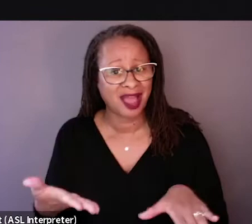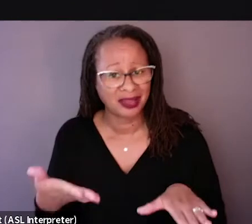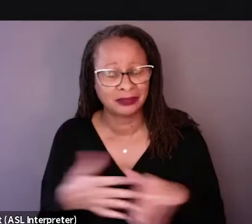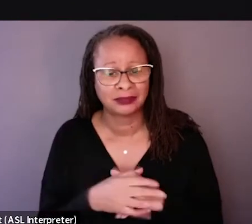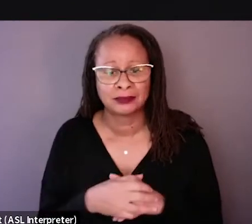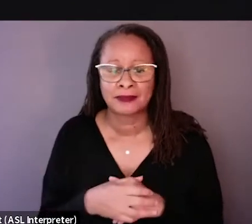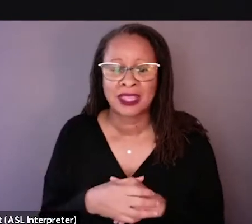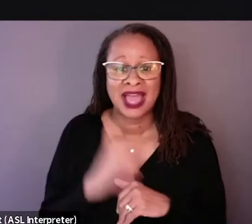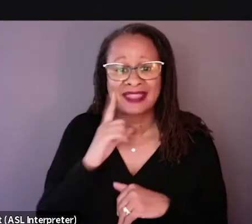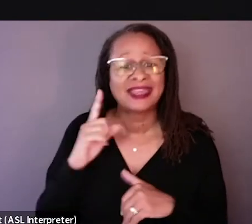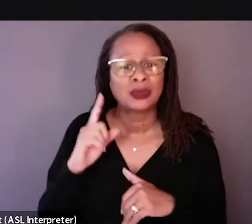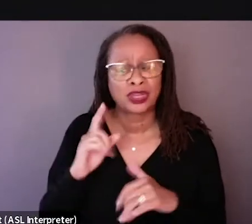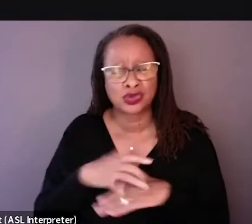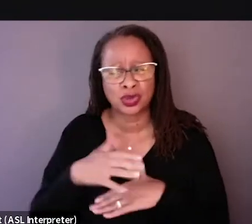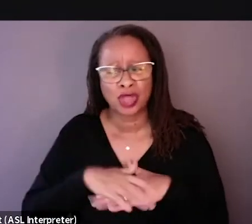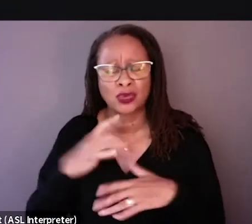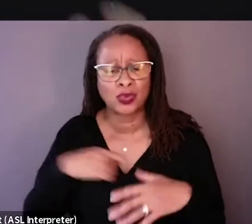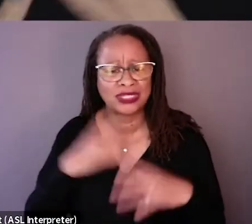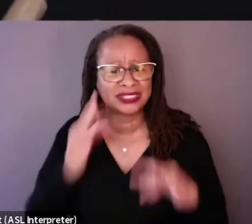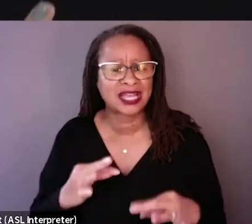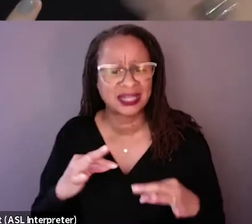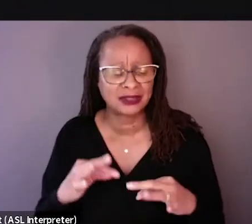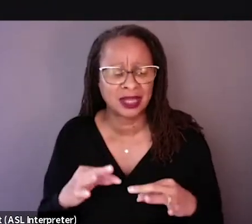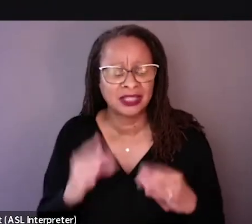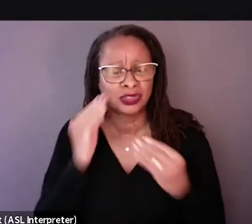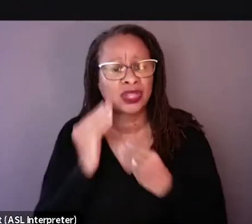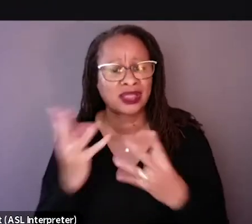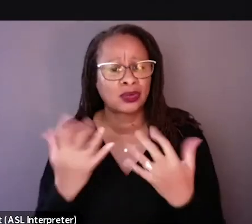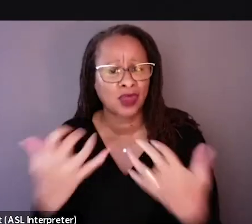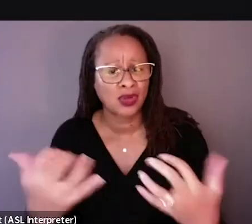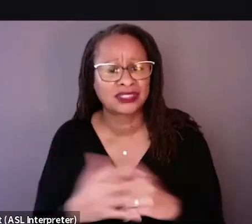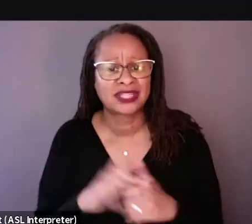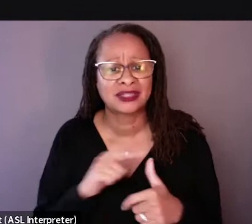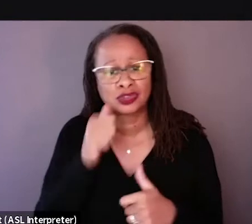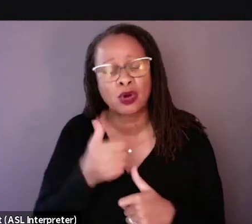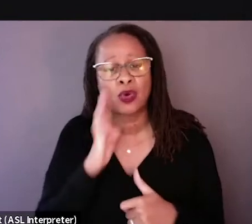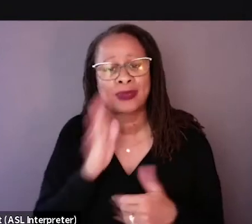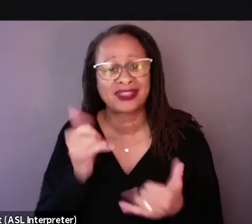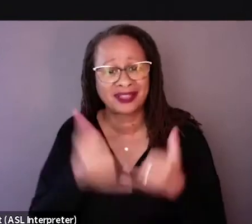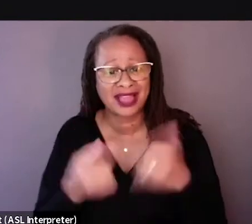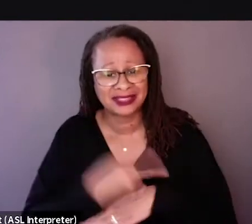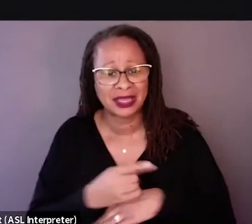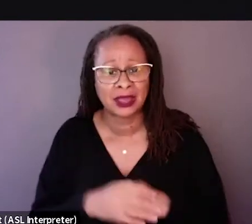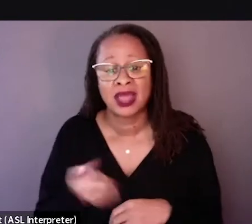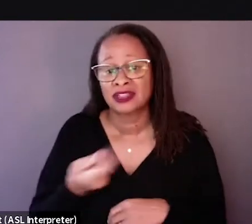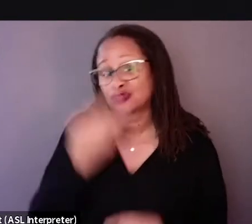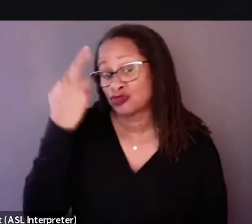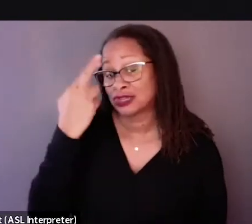cut, we decided to say that tomorrow will be their last day. There was a few reasons for